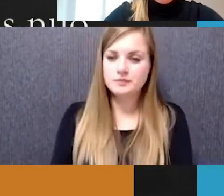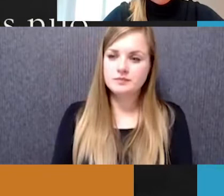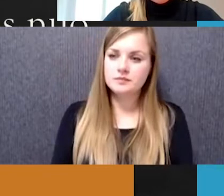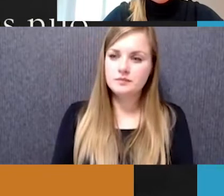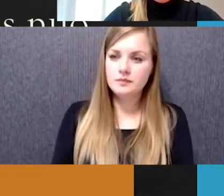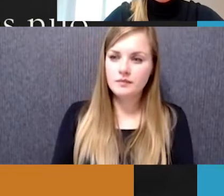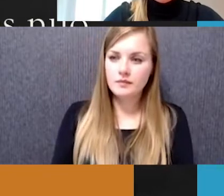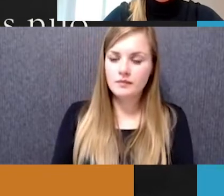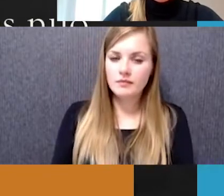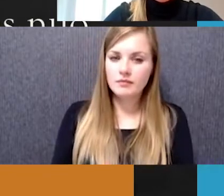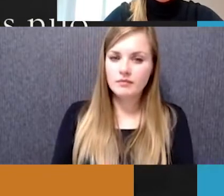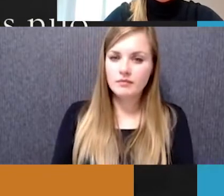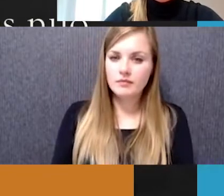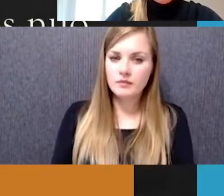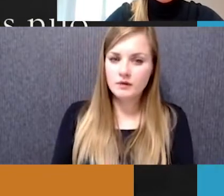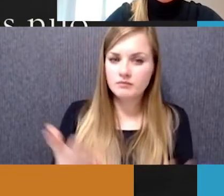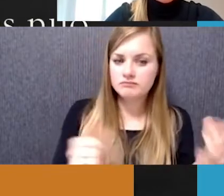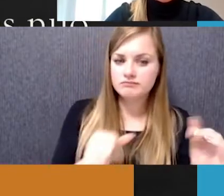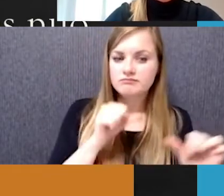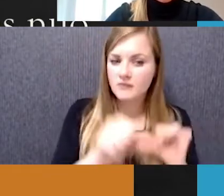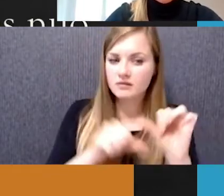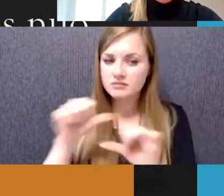and the perpetrator should be prosecuted.